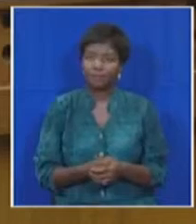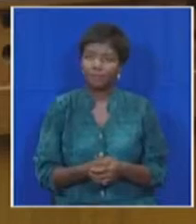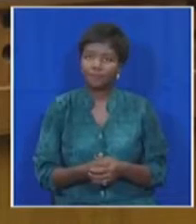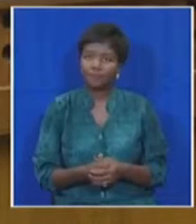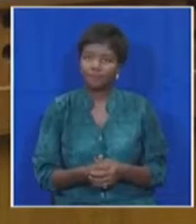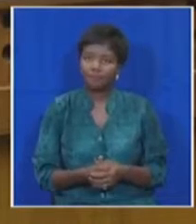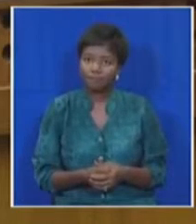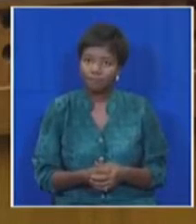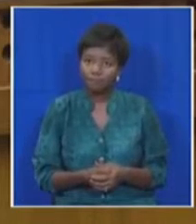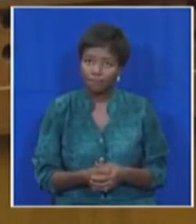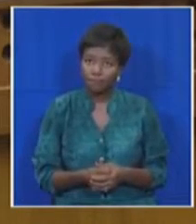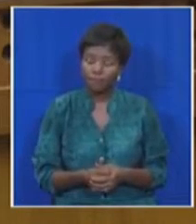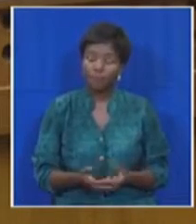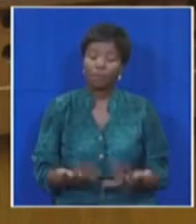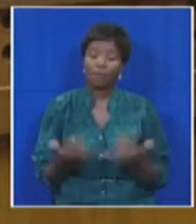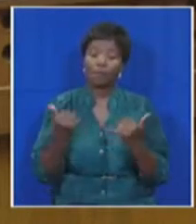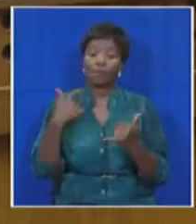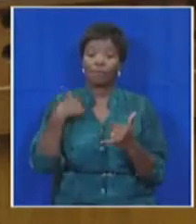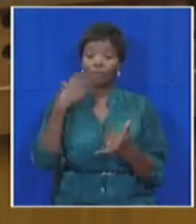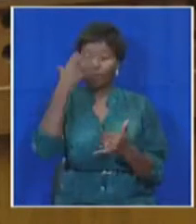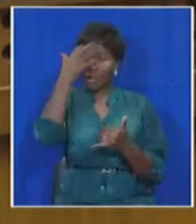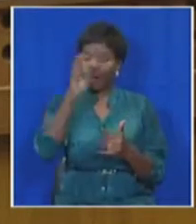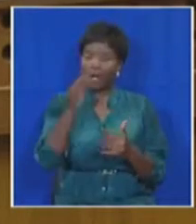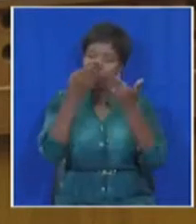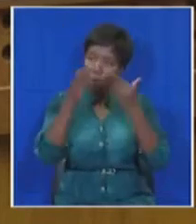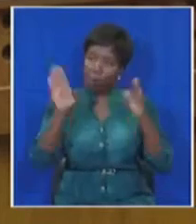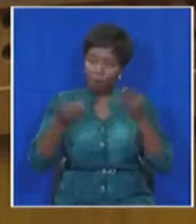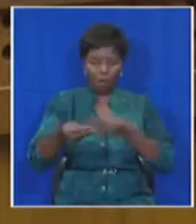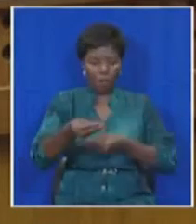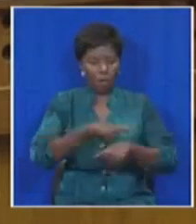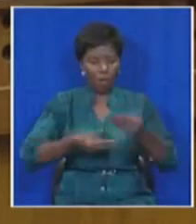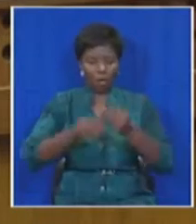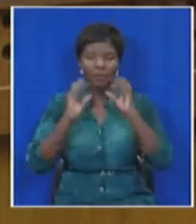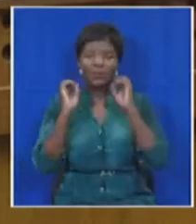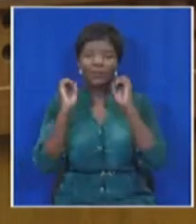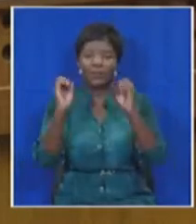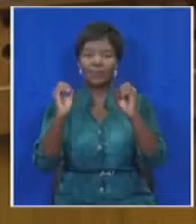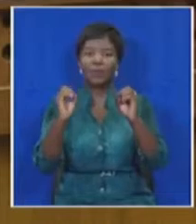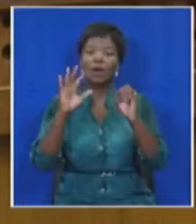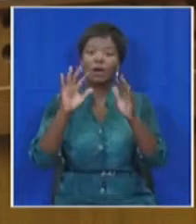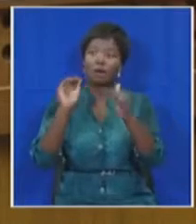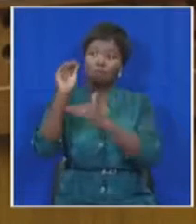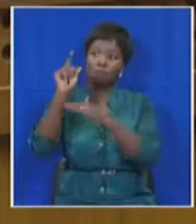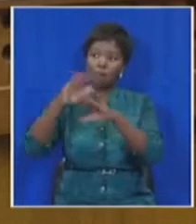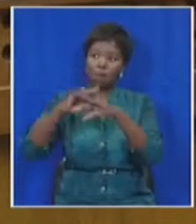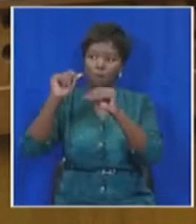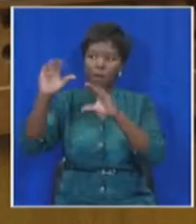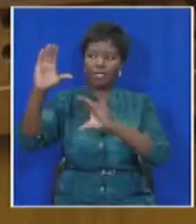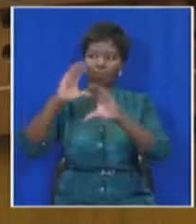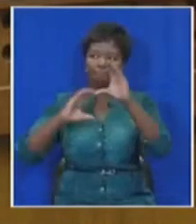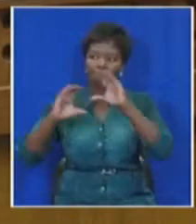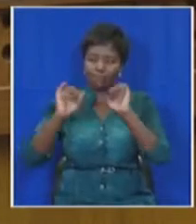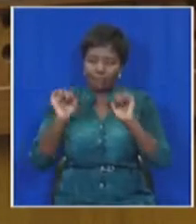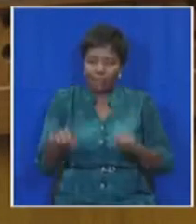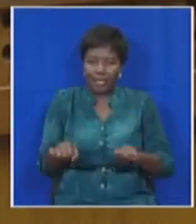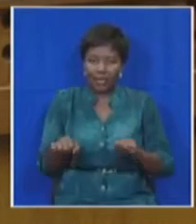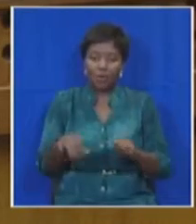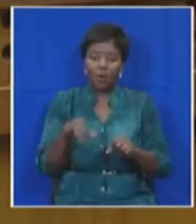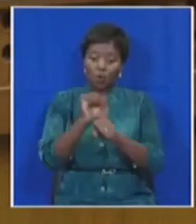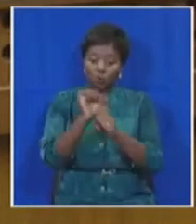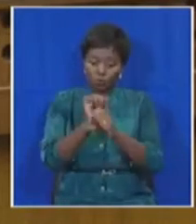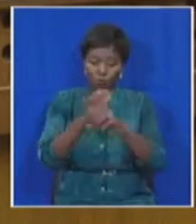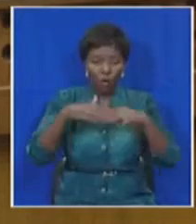Through clean, honest government, we will make our cities attractive to investment, turning them into places of jobs and